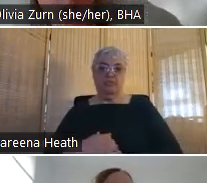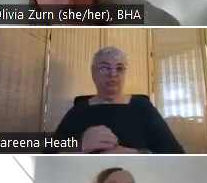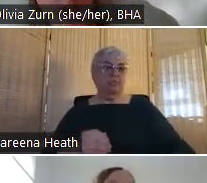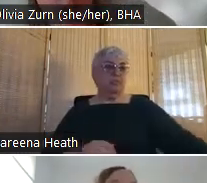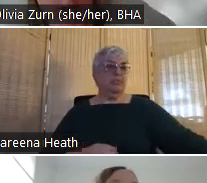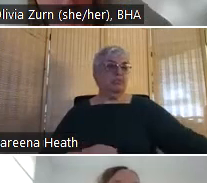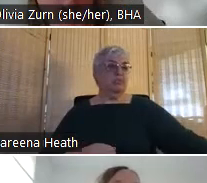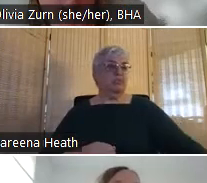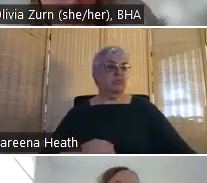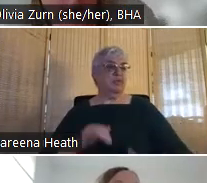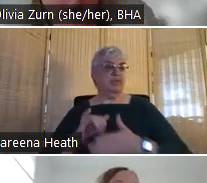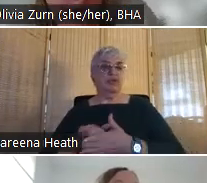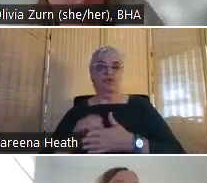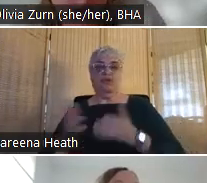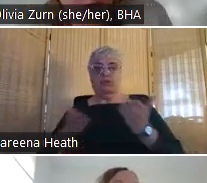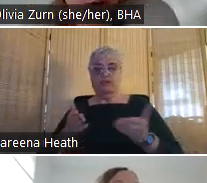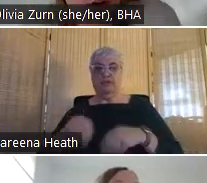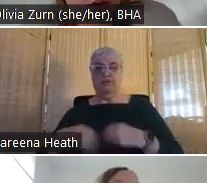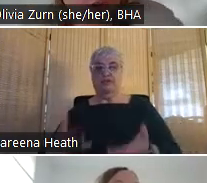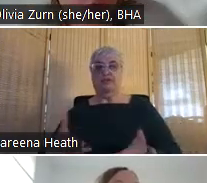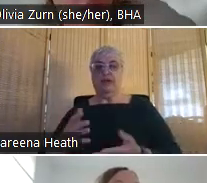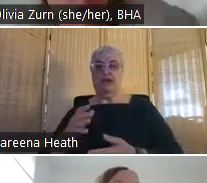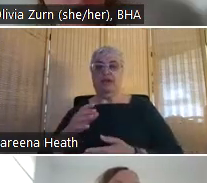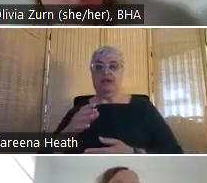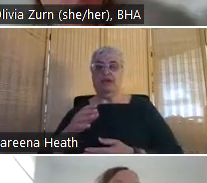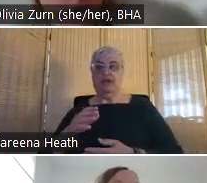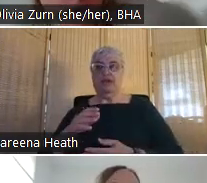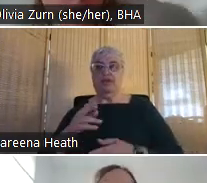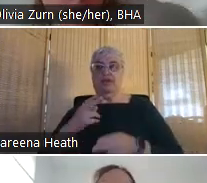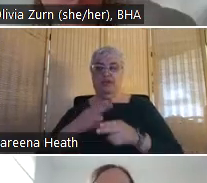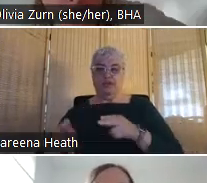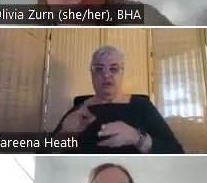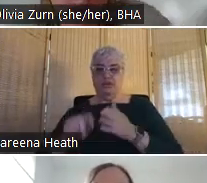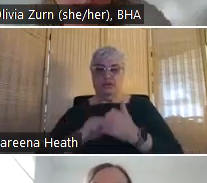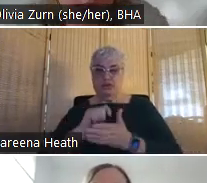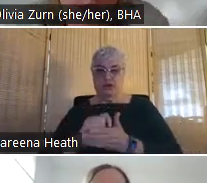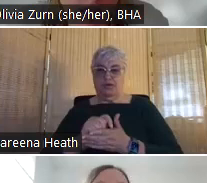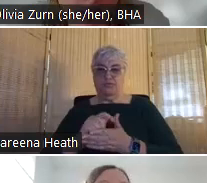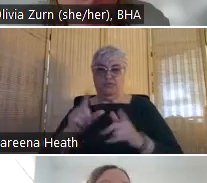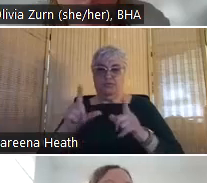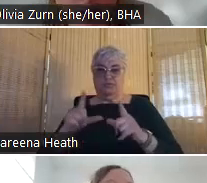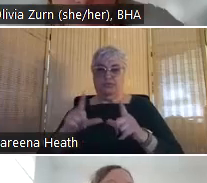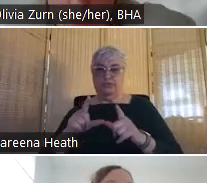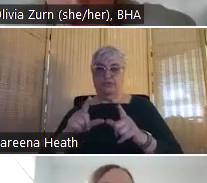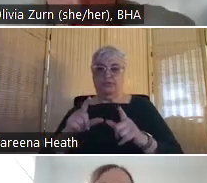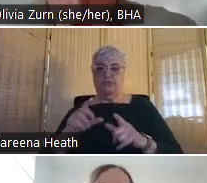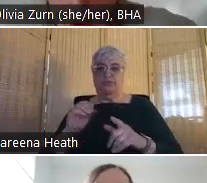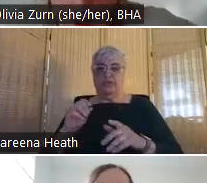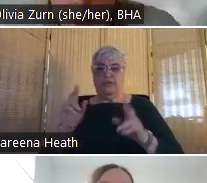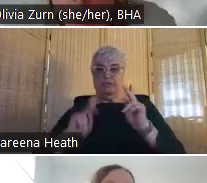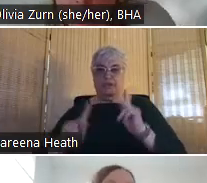Again, these services are to provide temporary or short-term care by licensee, candidate, or